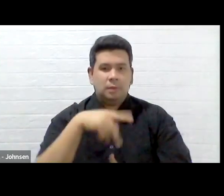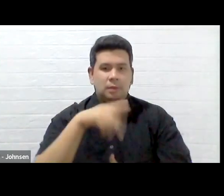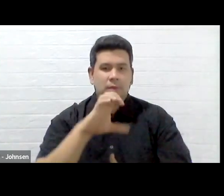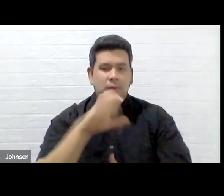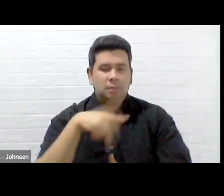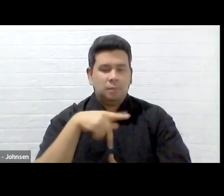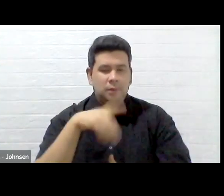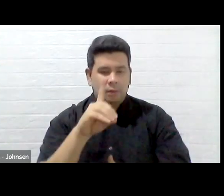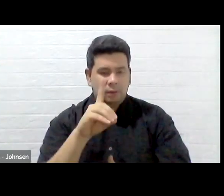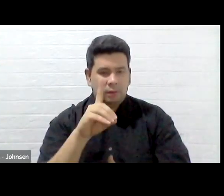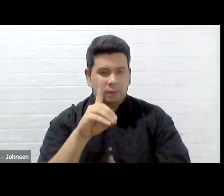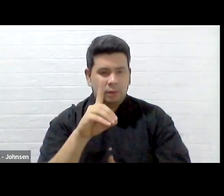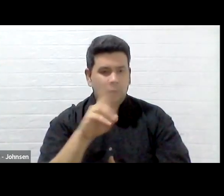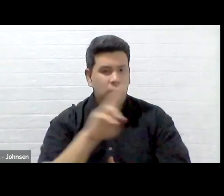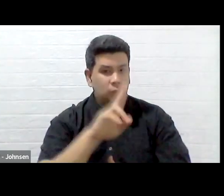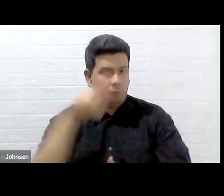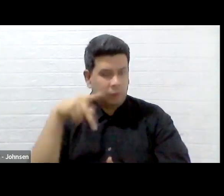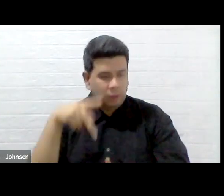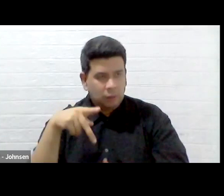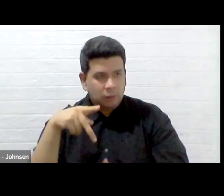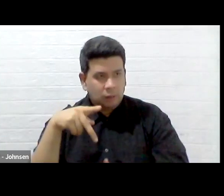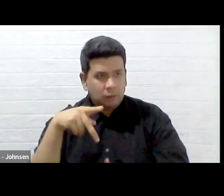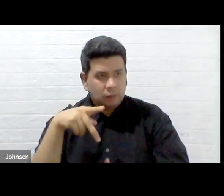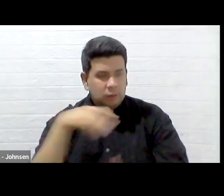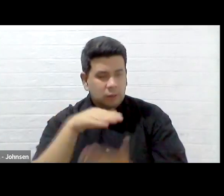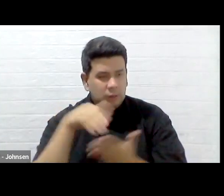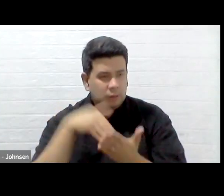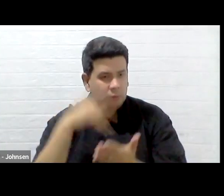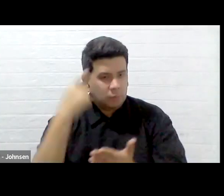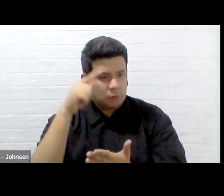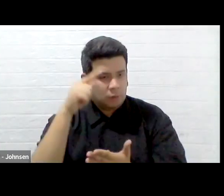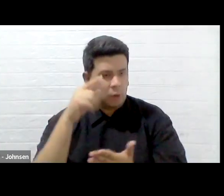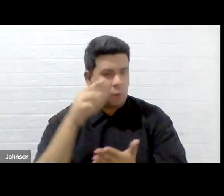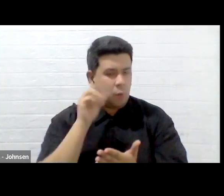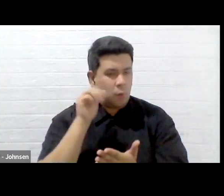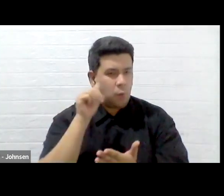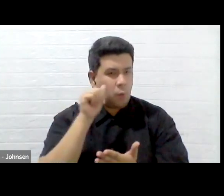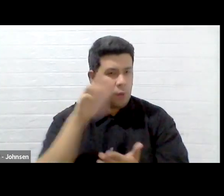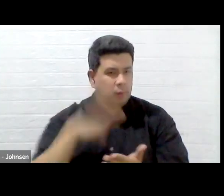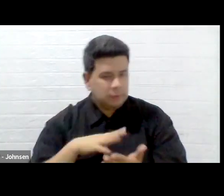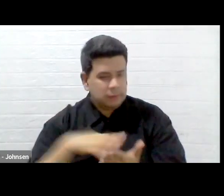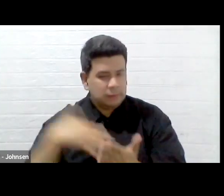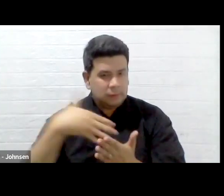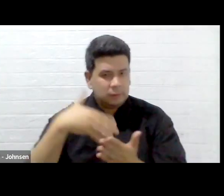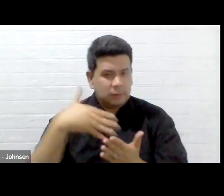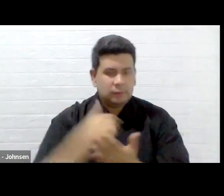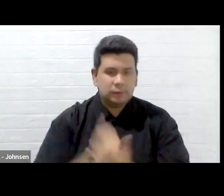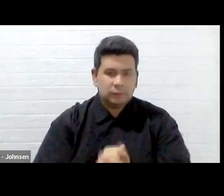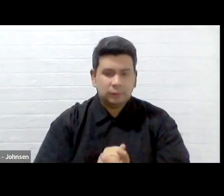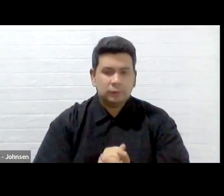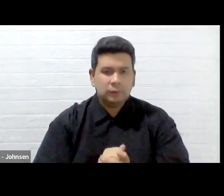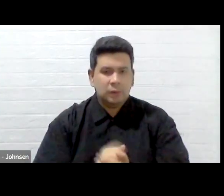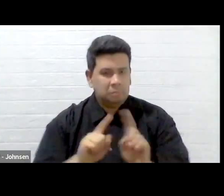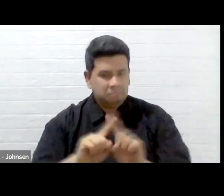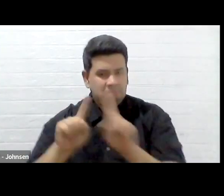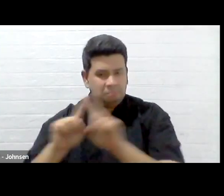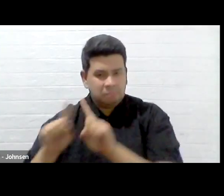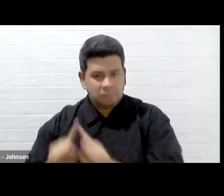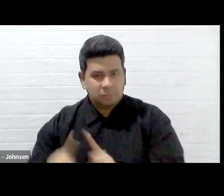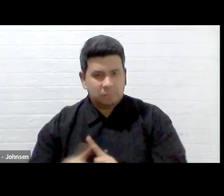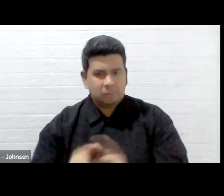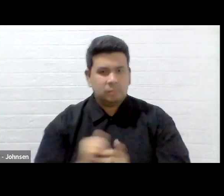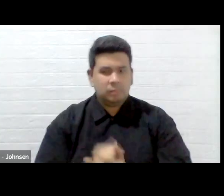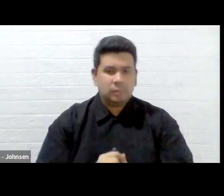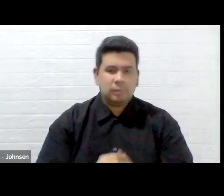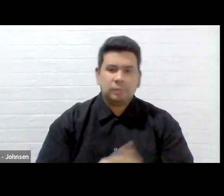for Women and Gender Studies, of the UP Center for Women's Studies Foundation Incorporated, of Angat